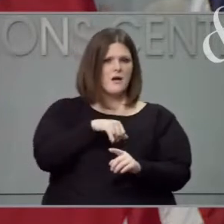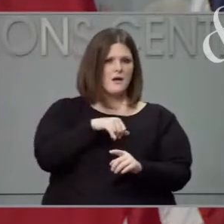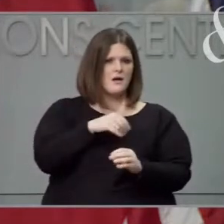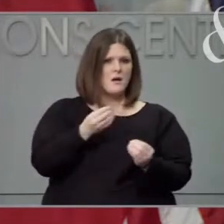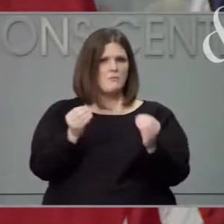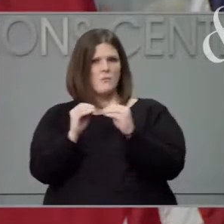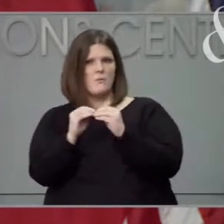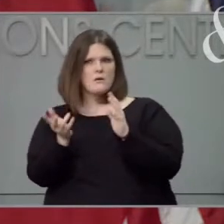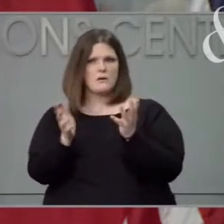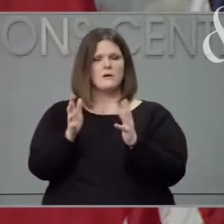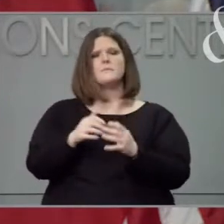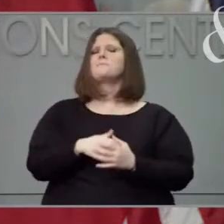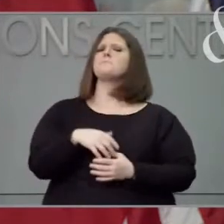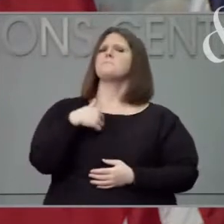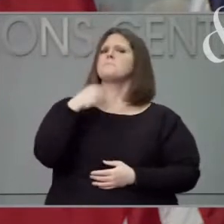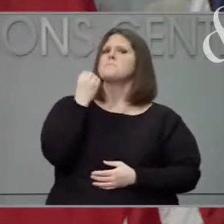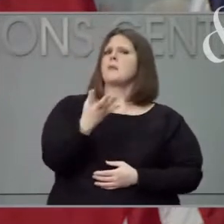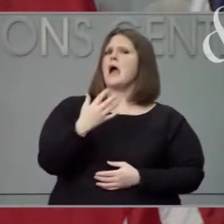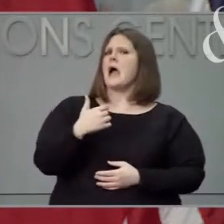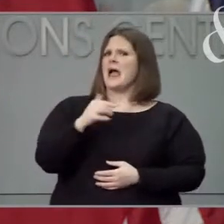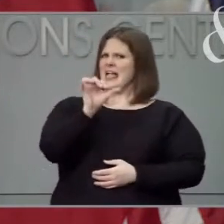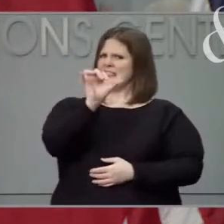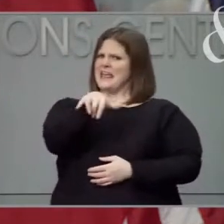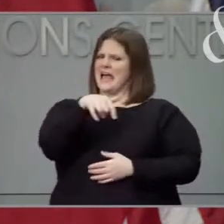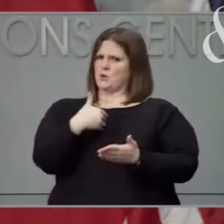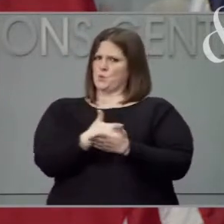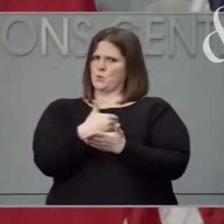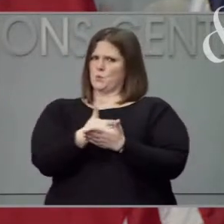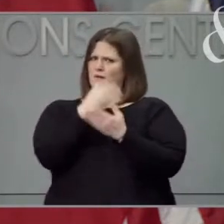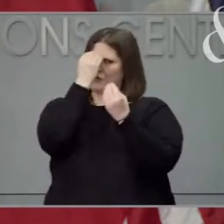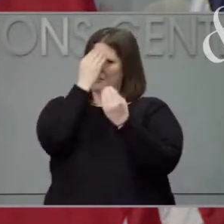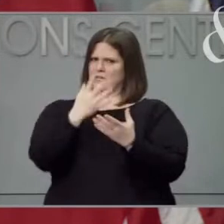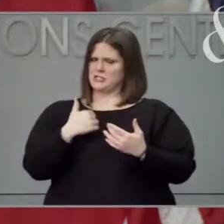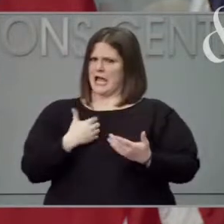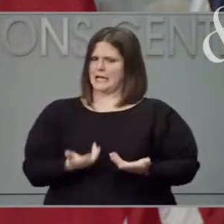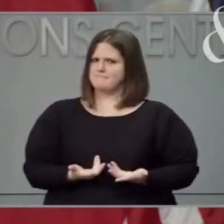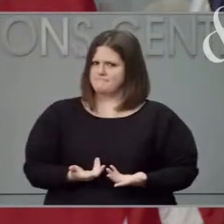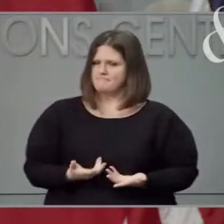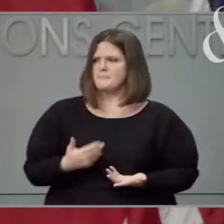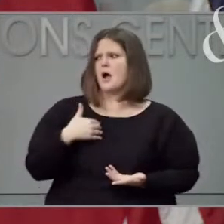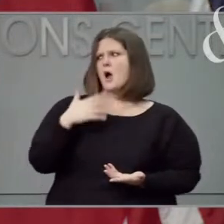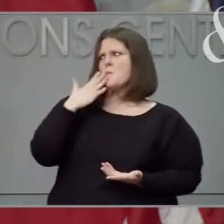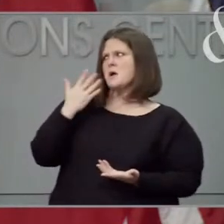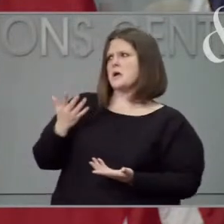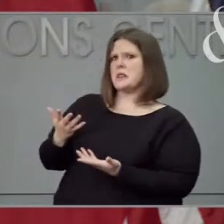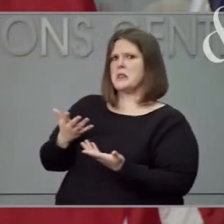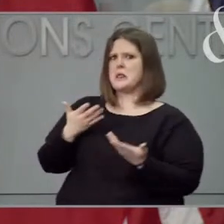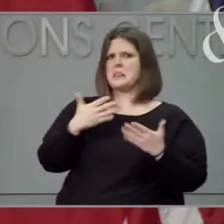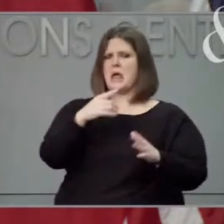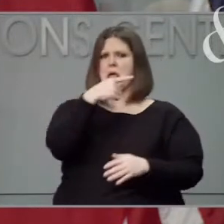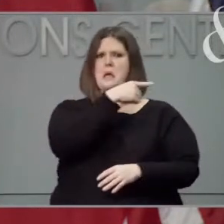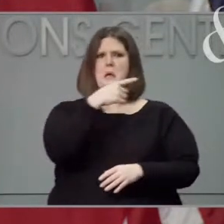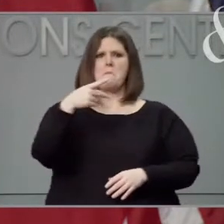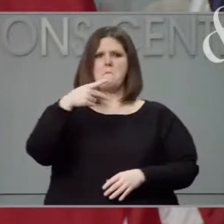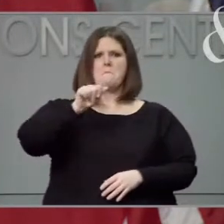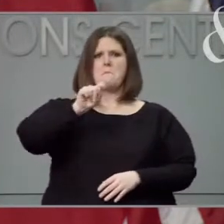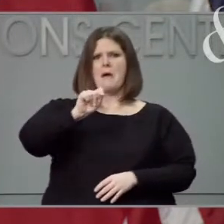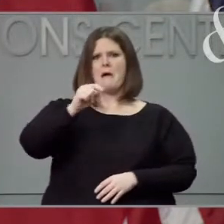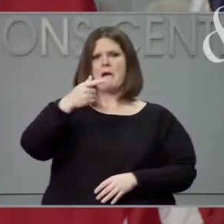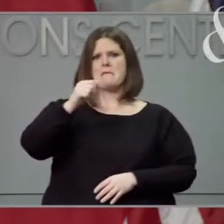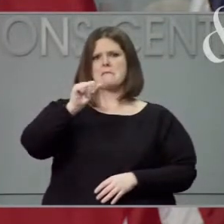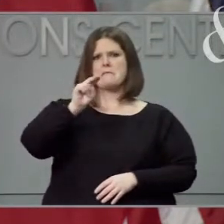I don't know that I have that information on hand. I'll refer that to our PIO, Pat Gannon,